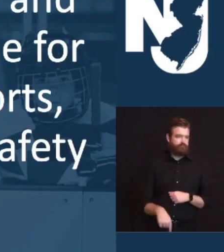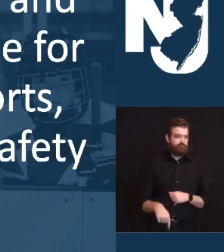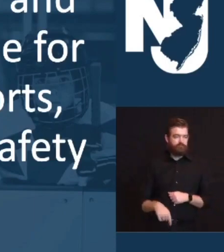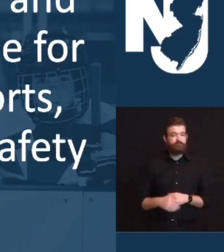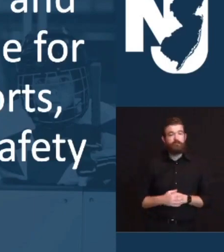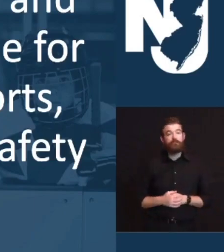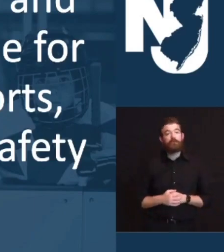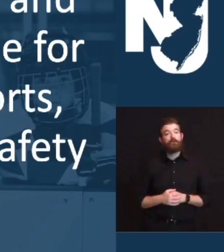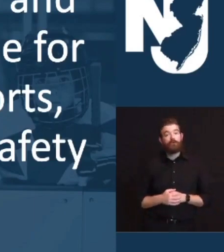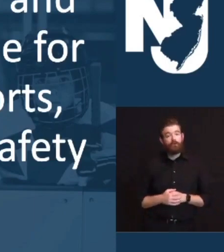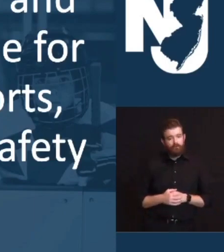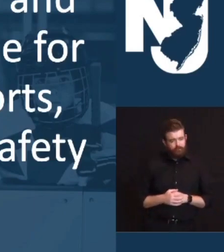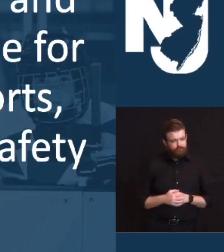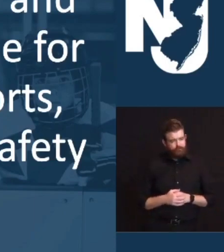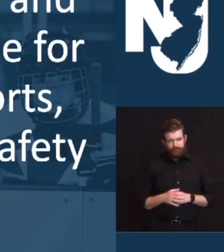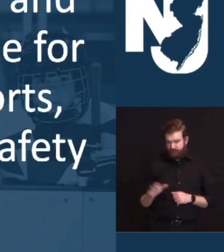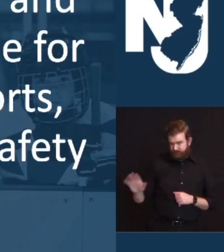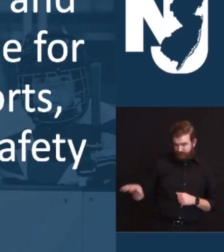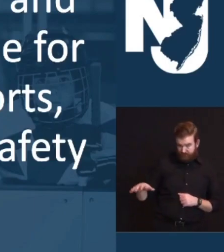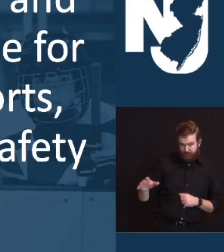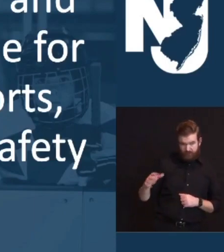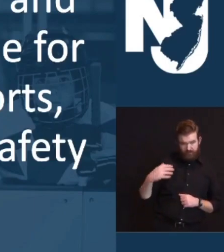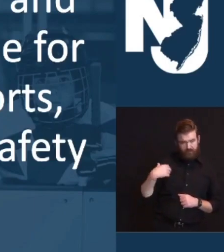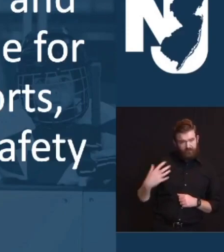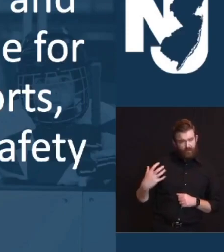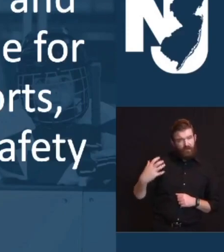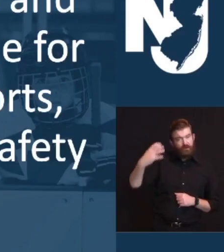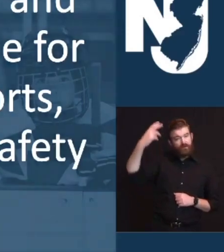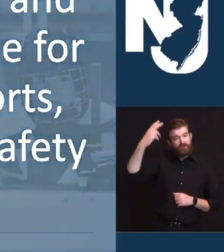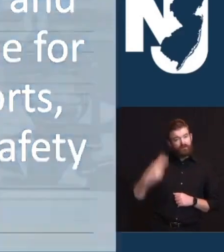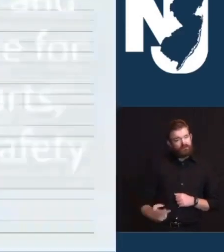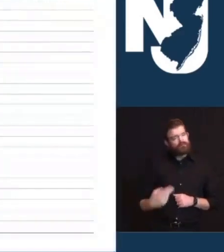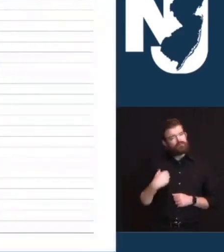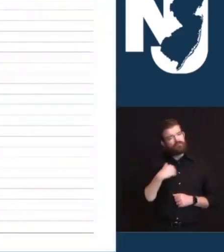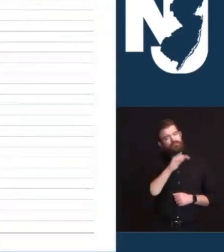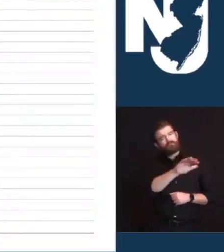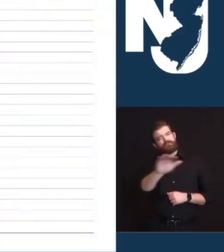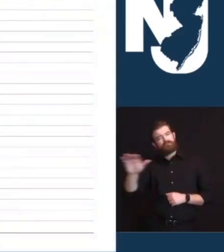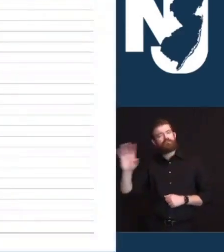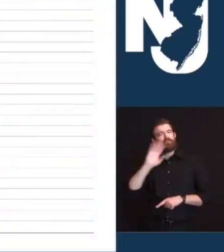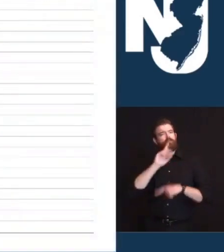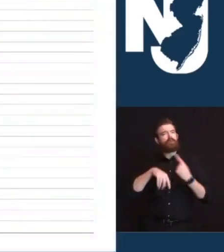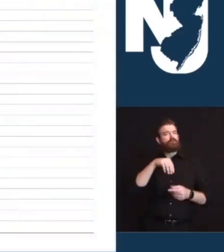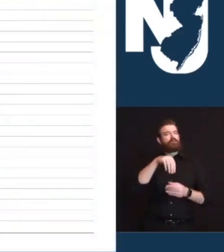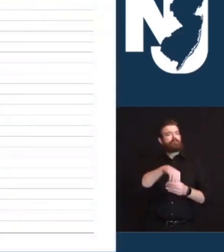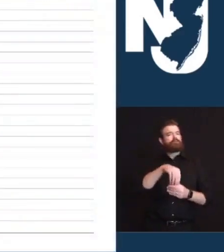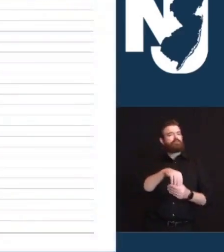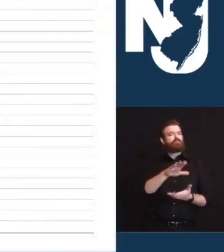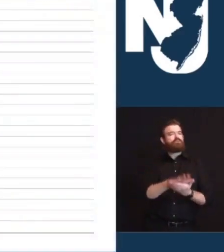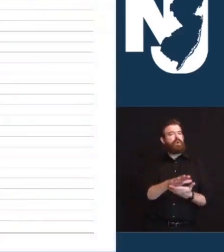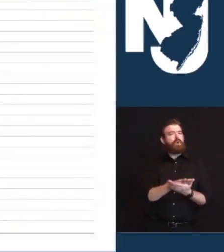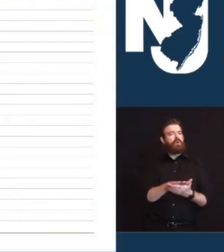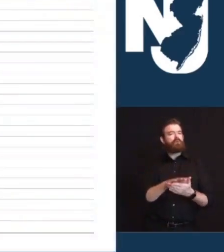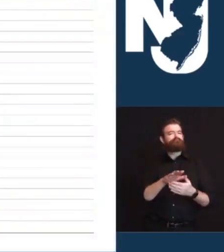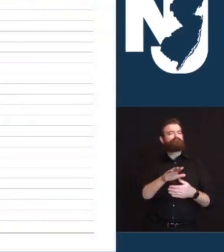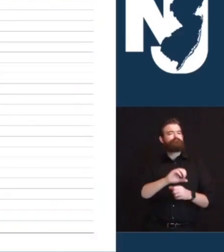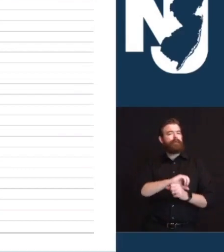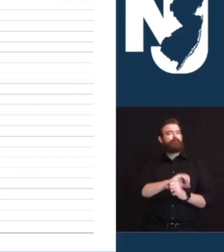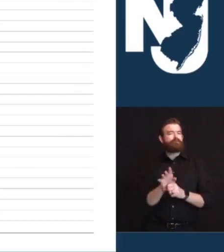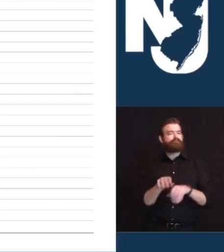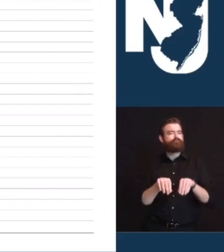want to update folks on the in-school transmission realities, and Mahan will get us to that. That's an eye chart, but let me just tell